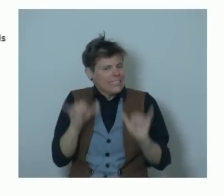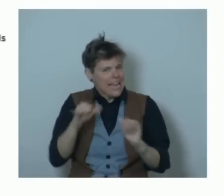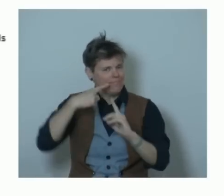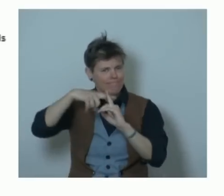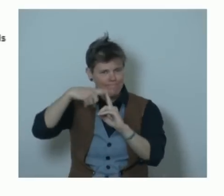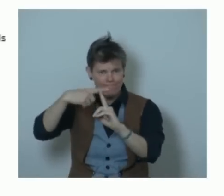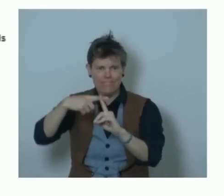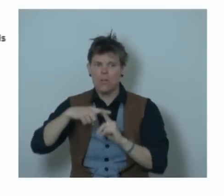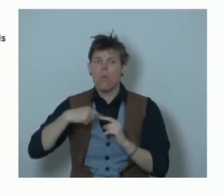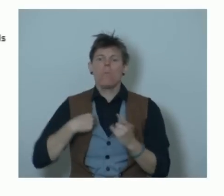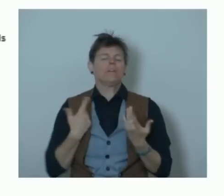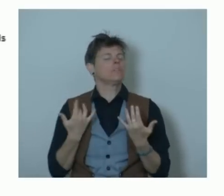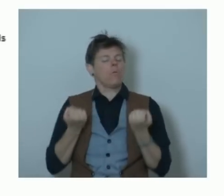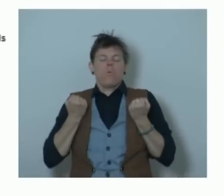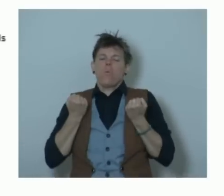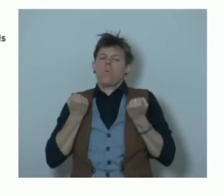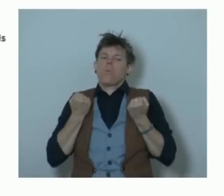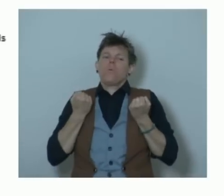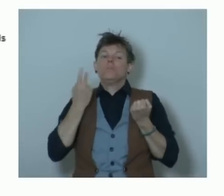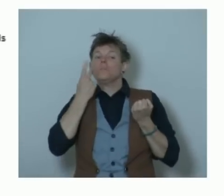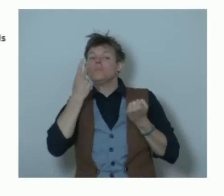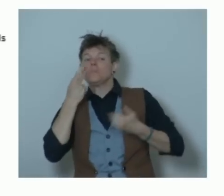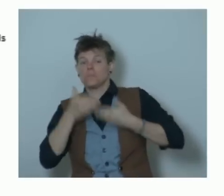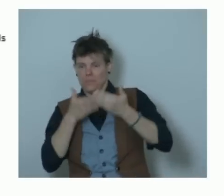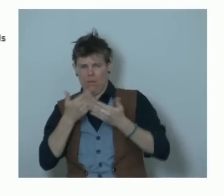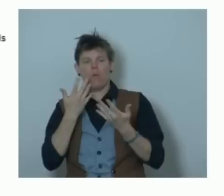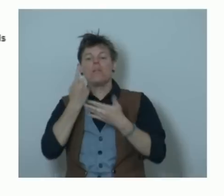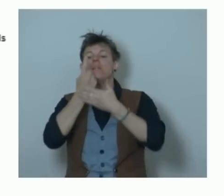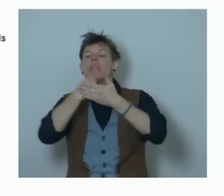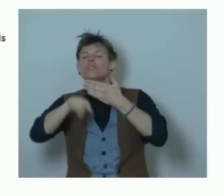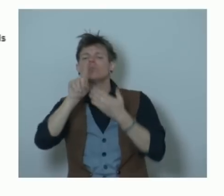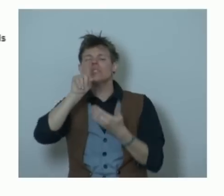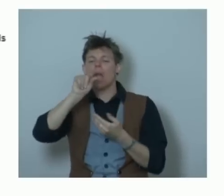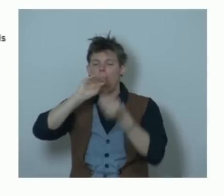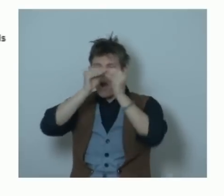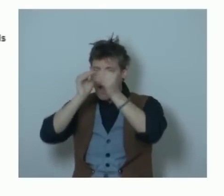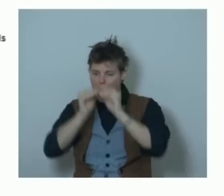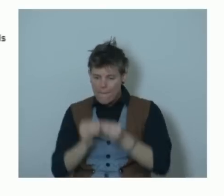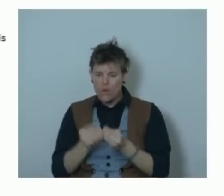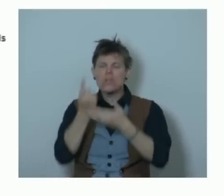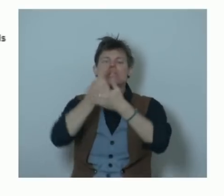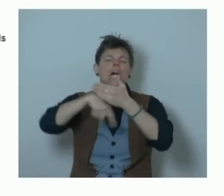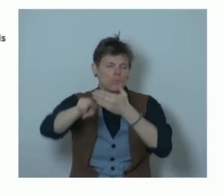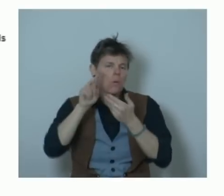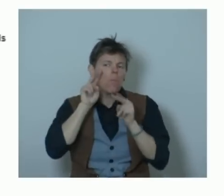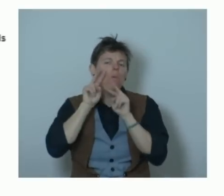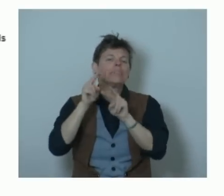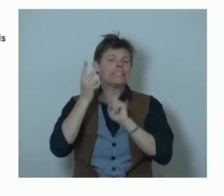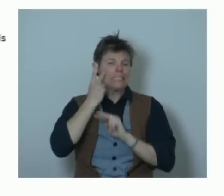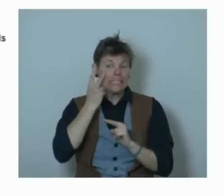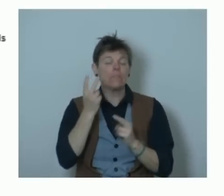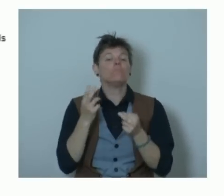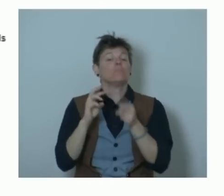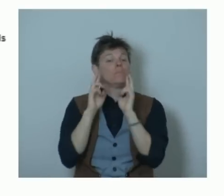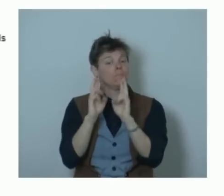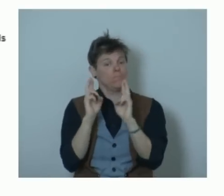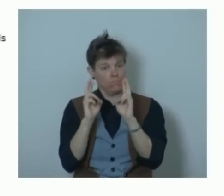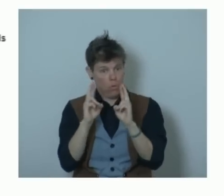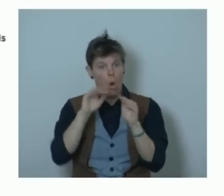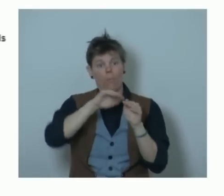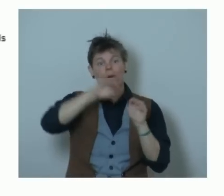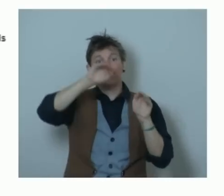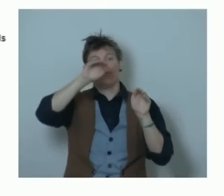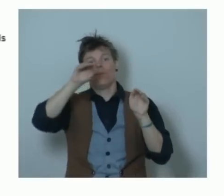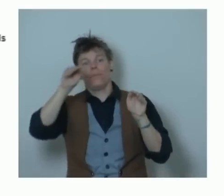get for our data next week, see if this holds out. But this is very encouraging news from a whole state view of